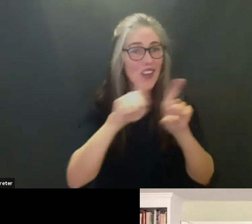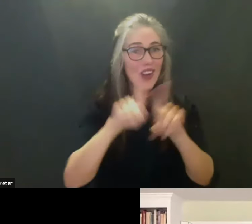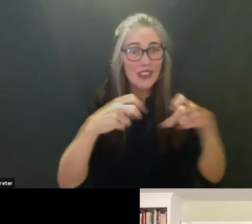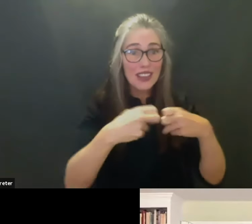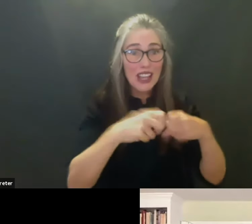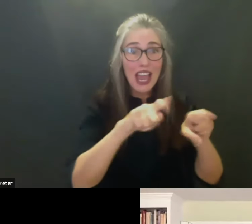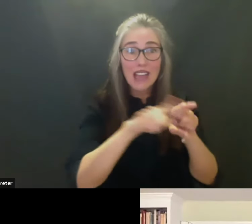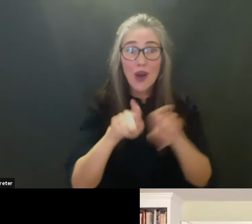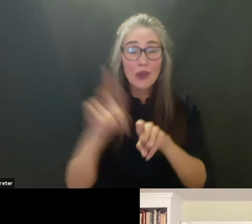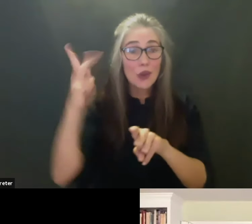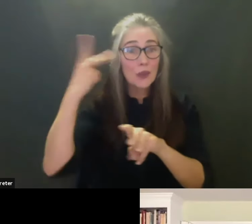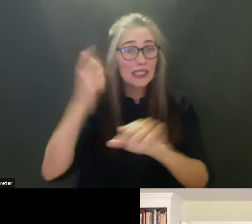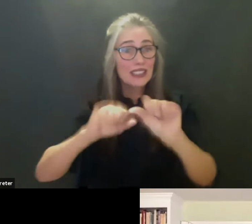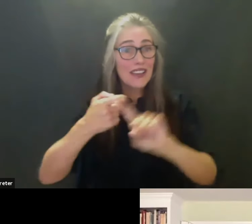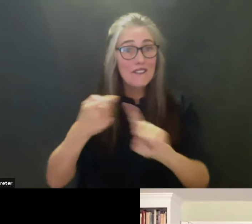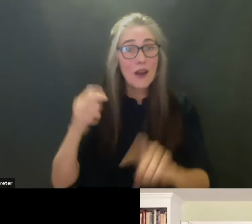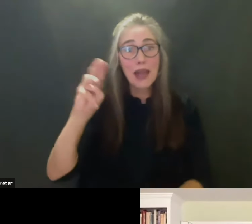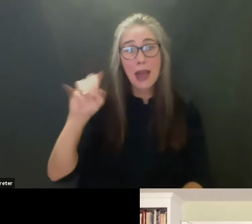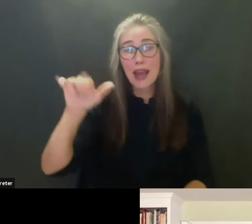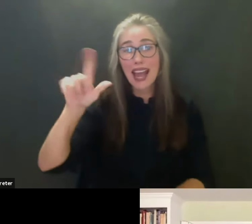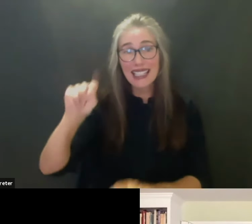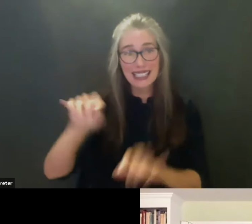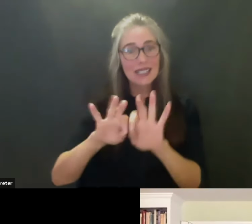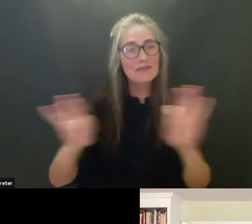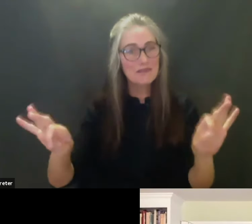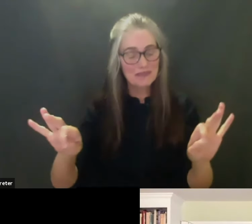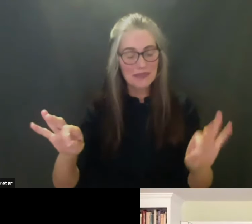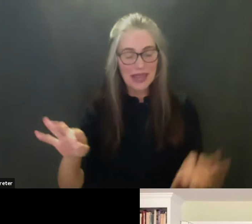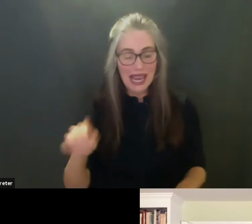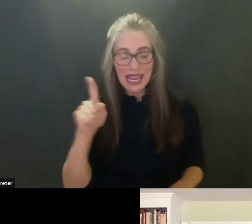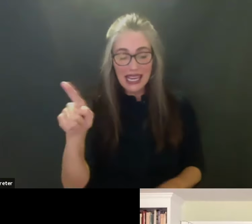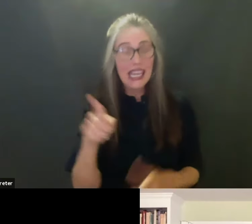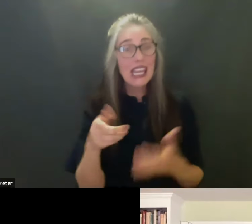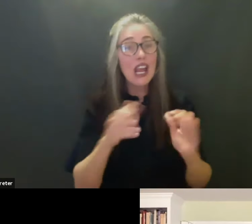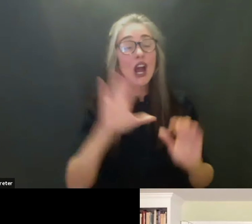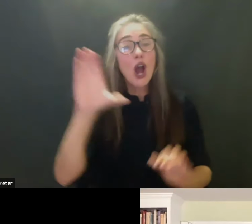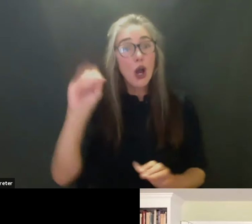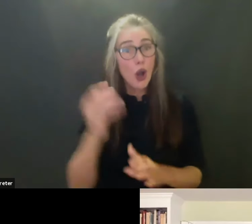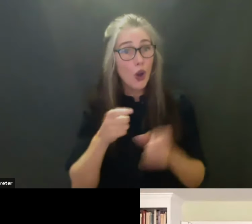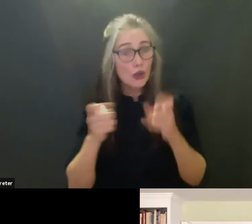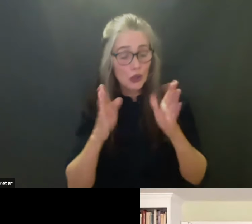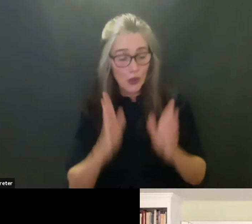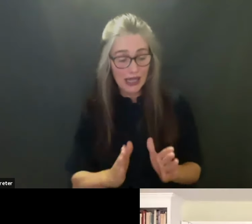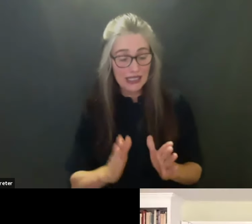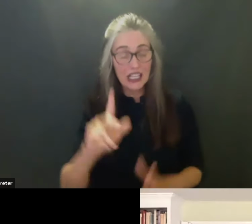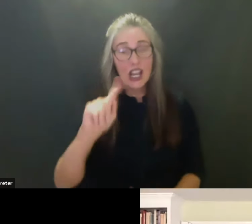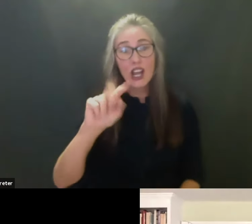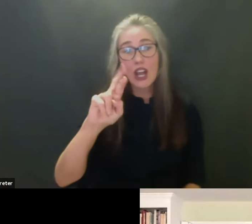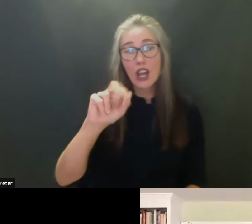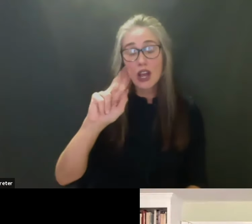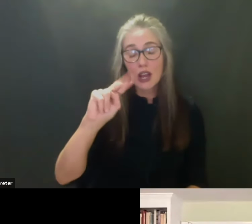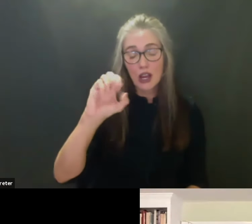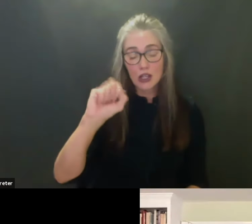Ash Center for Innovation and Democratic Governance at the Kennedy School, he co-directs the Transparency Policy Project and leads